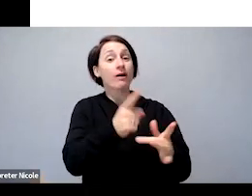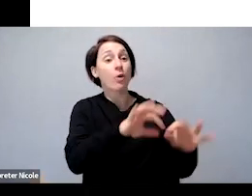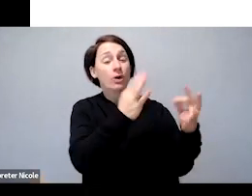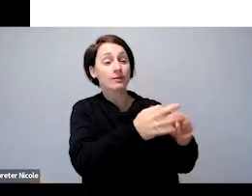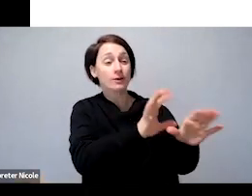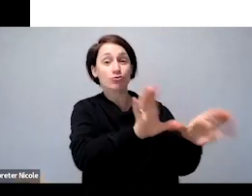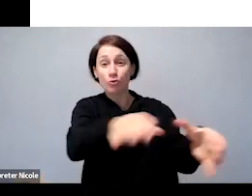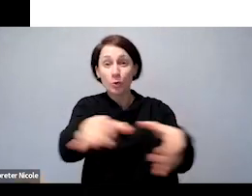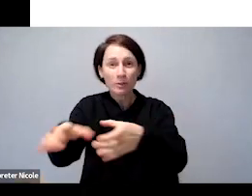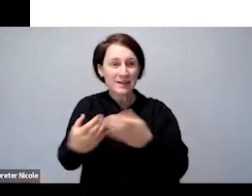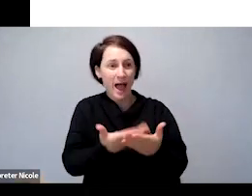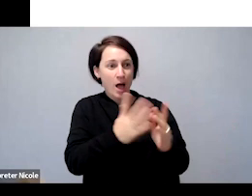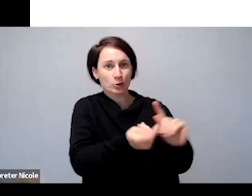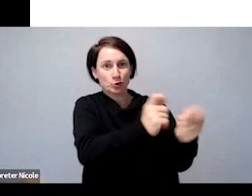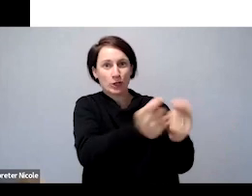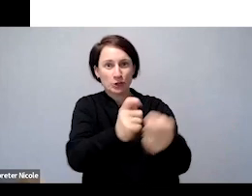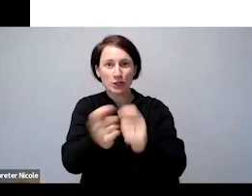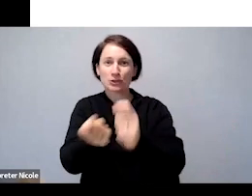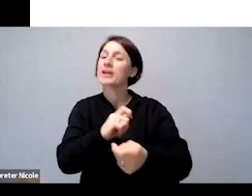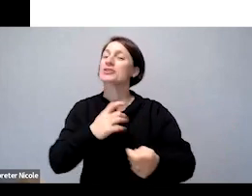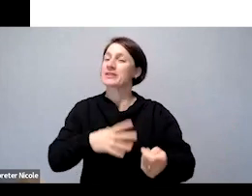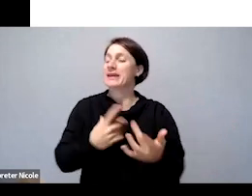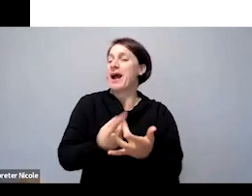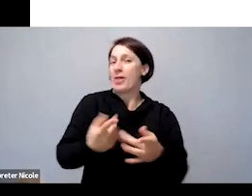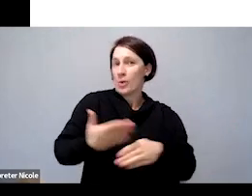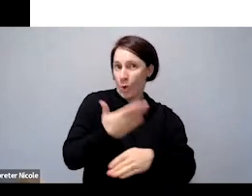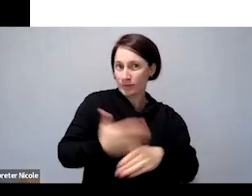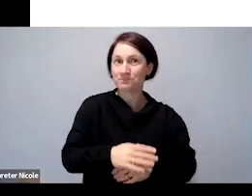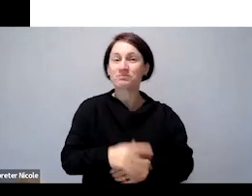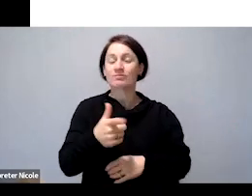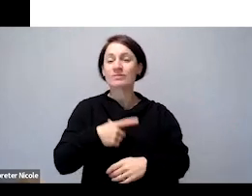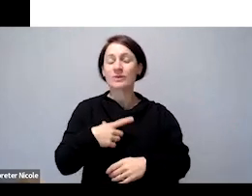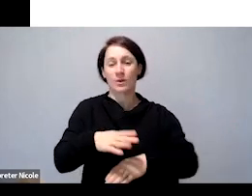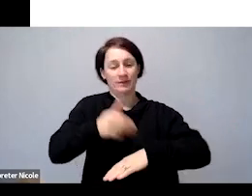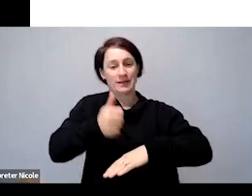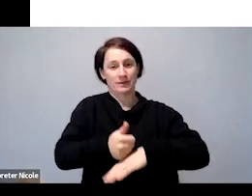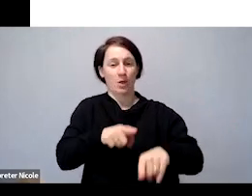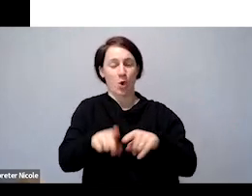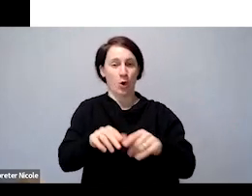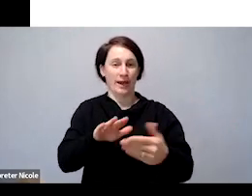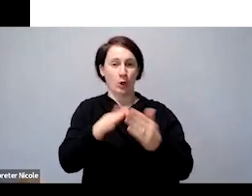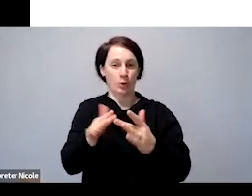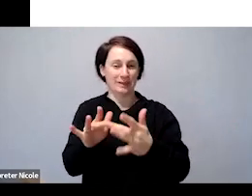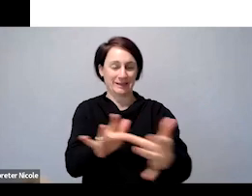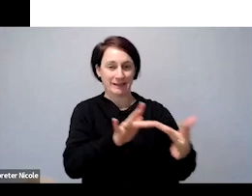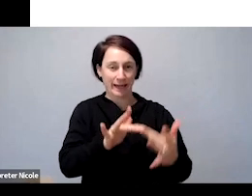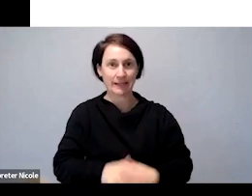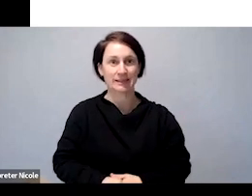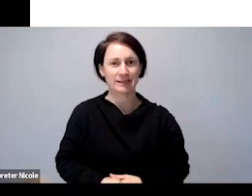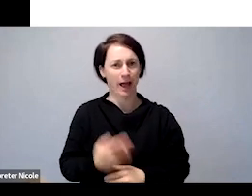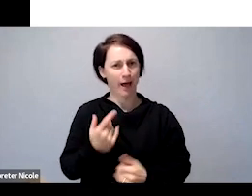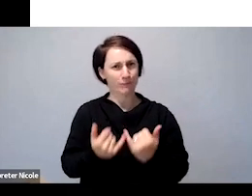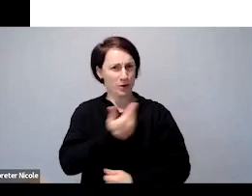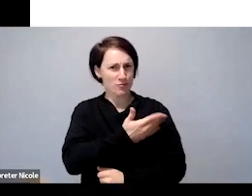more effort and sustained interaction. And PSEP Connect learning communities do that. On this slide, I'm really proud to say that this lives